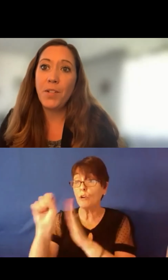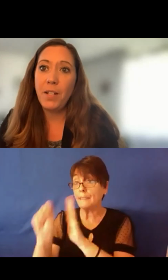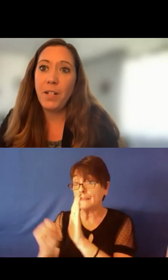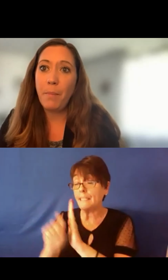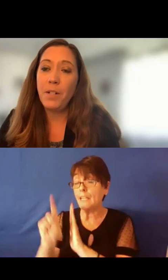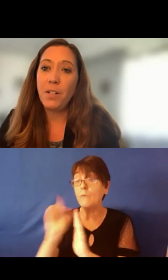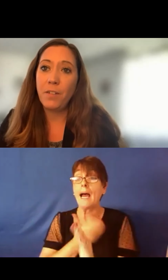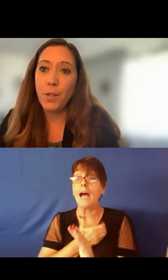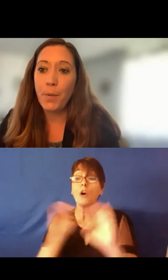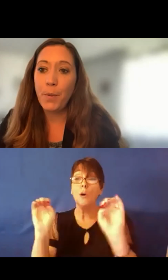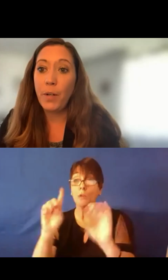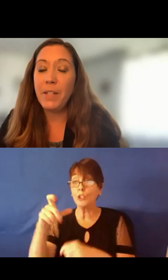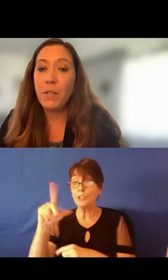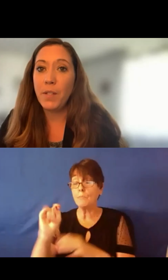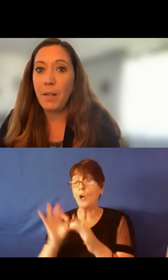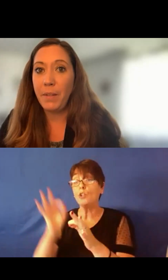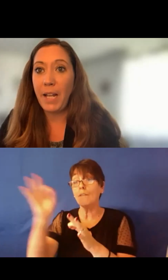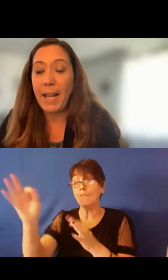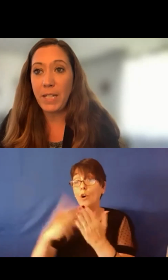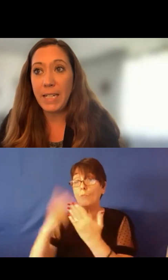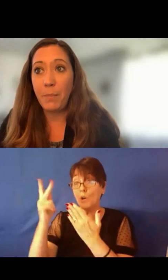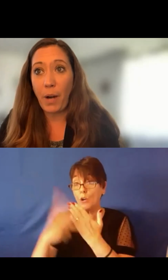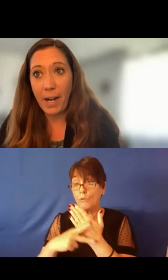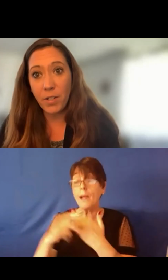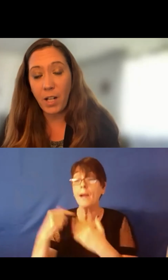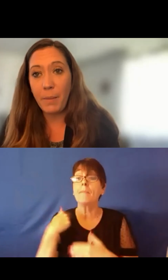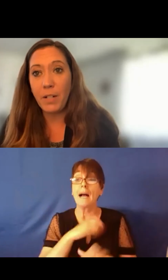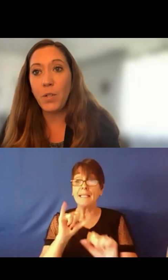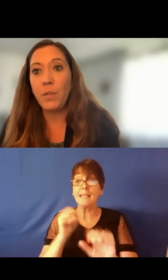our emergency department deferrals program. This was something I actually did